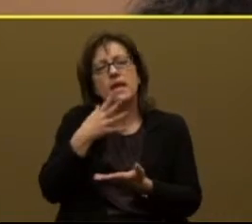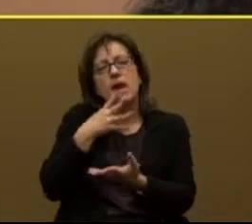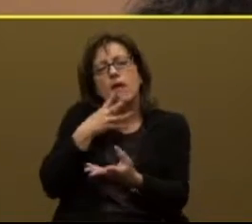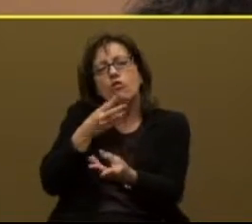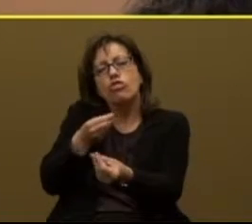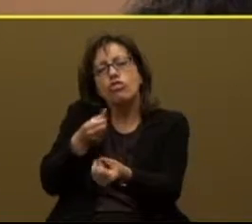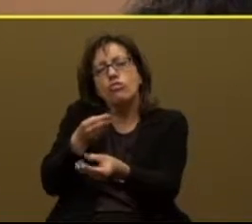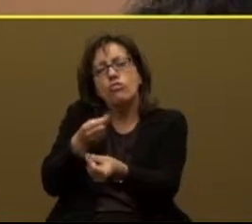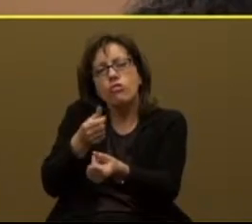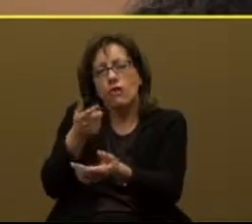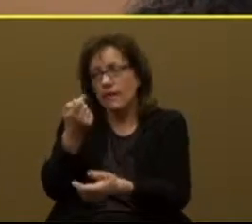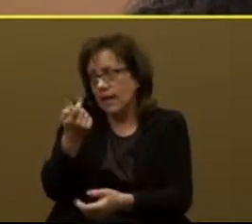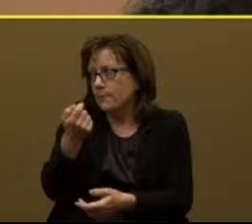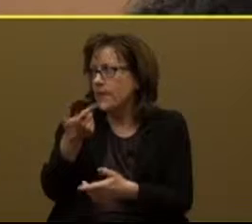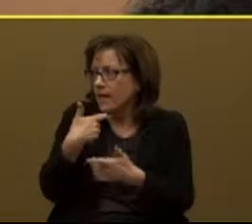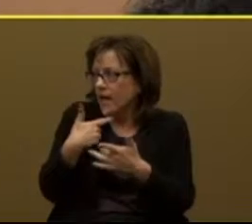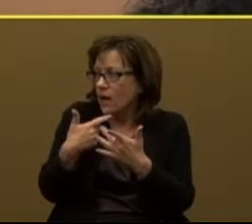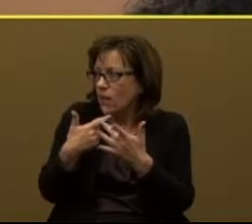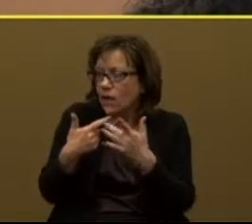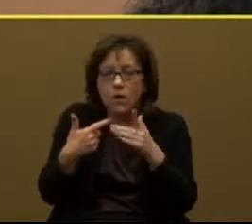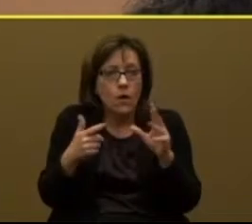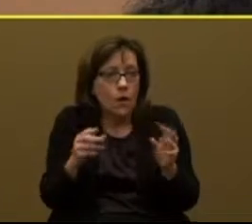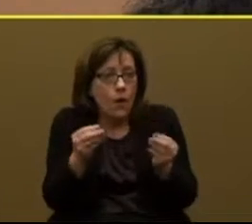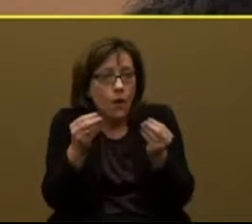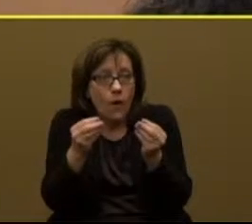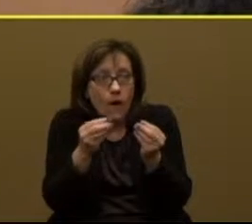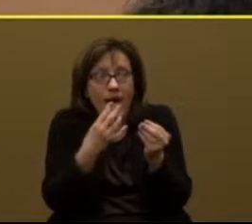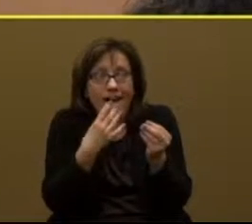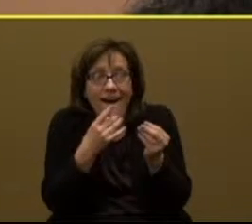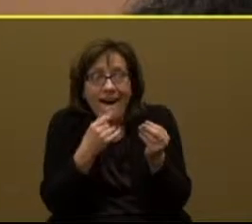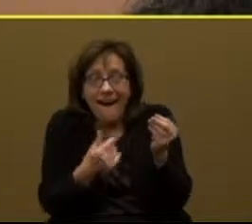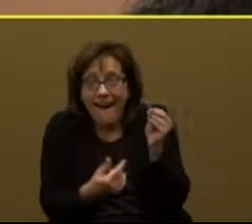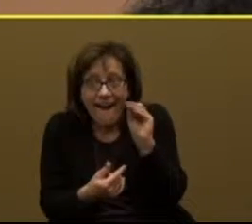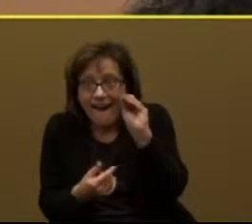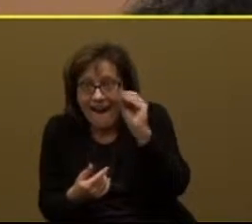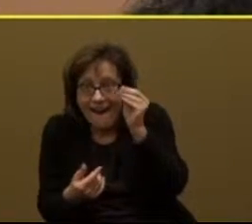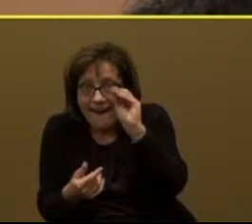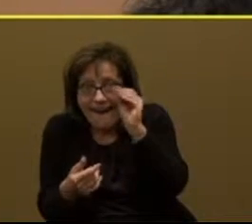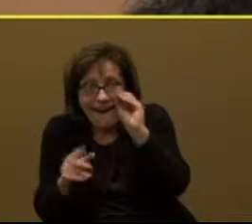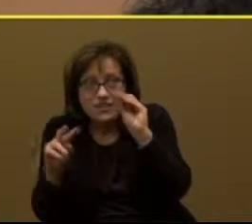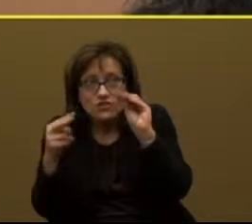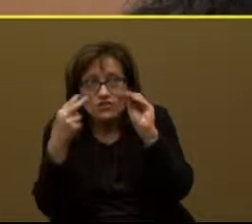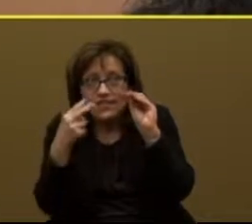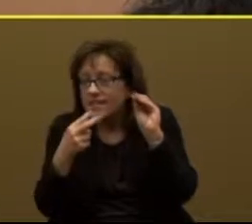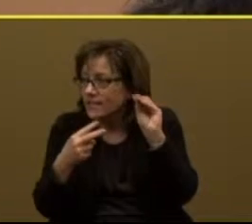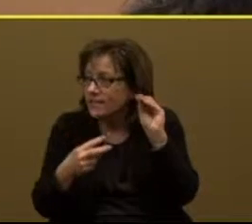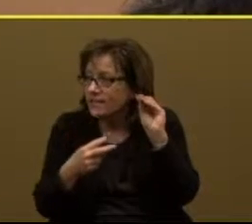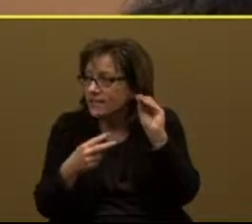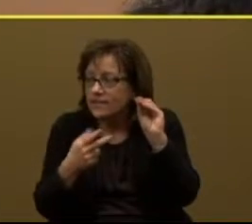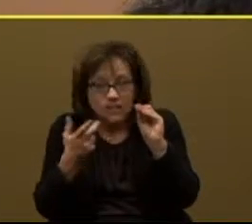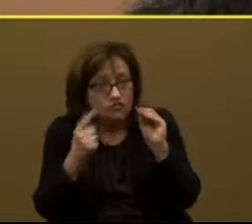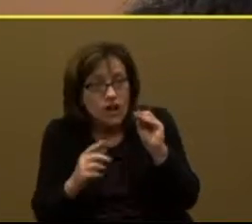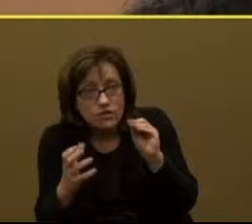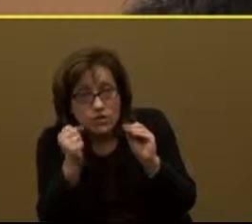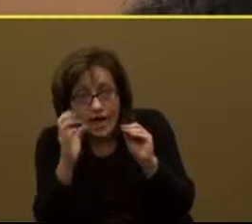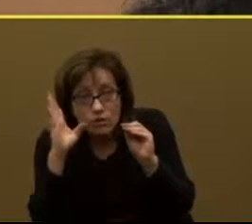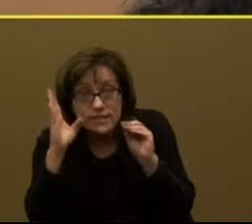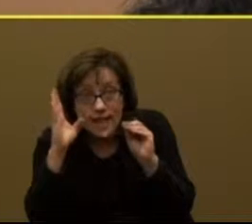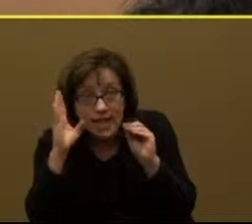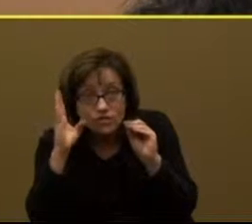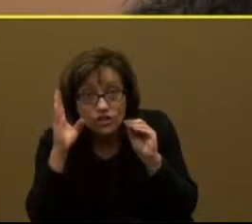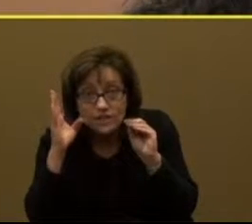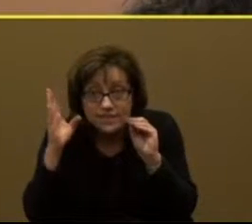bit. I'm definitely going to hold the items, the goods in front of her. I'm going to try to capture her attention